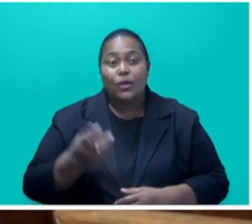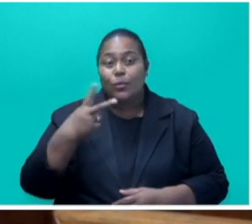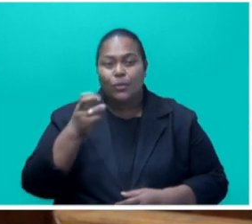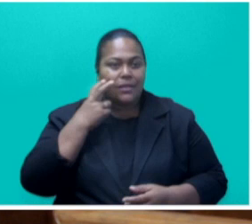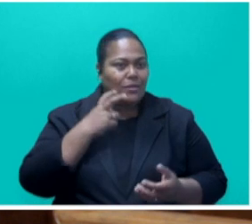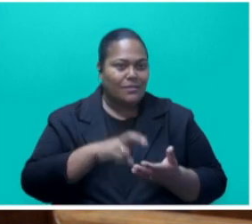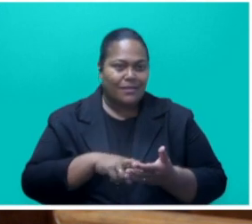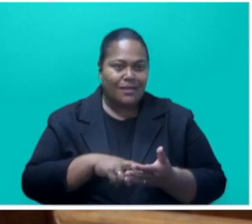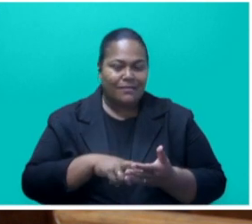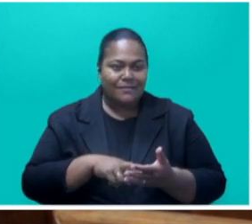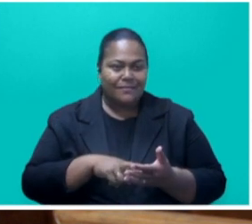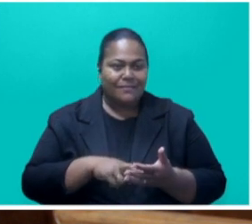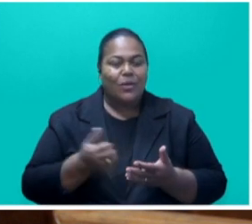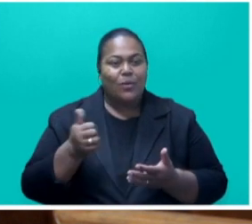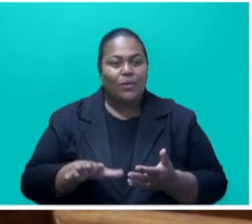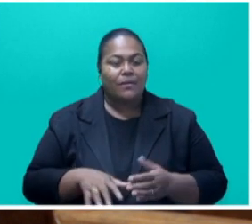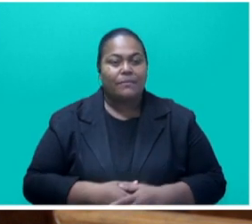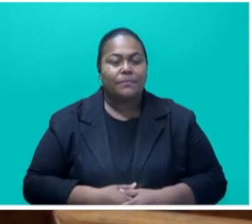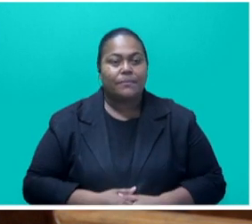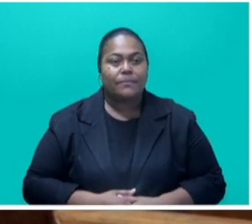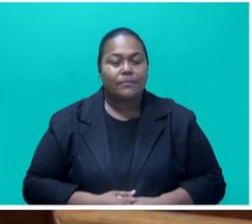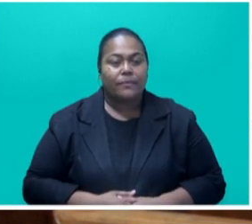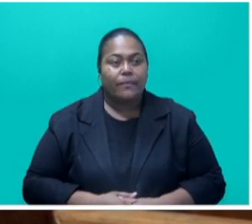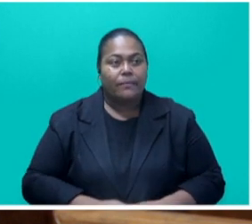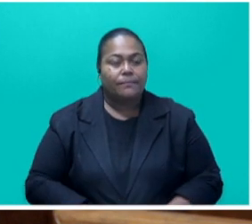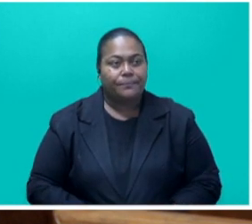registered so far. The mode of